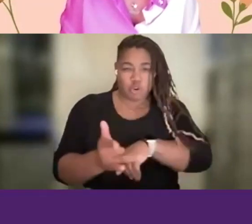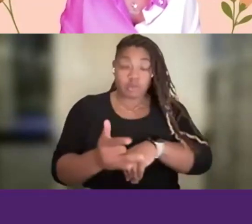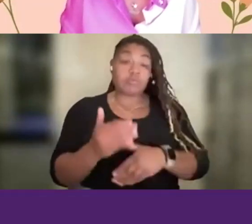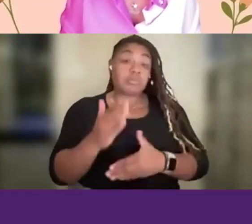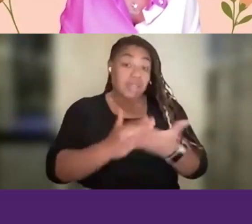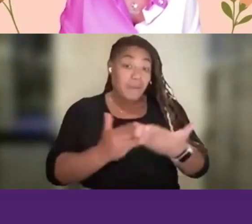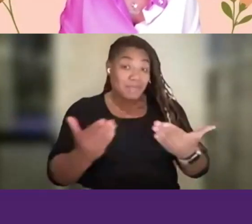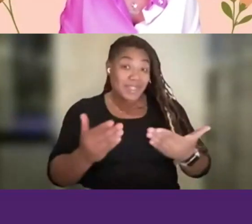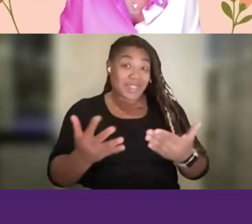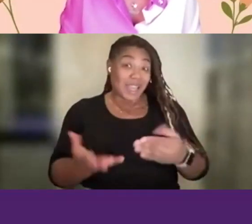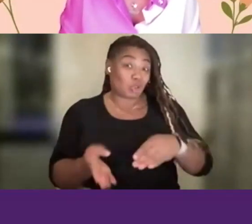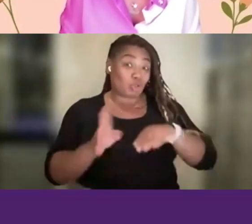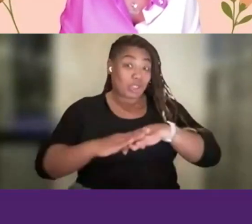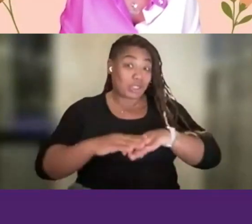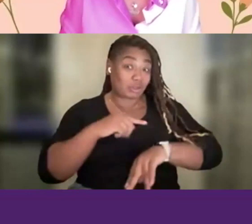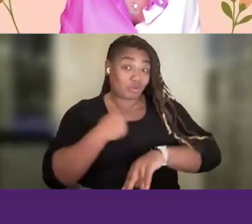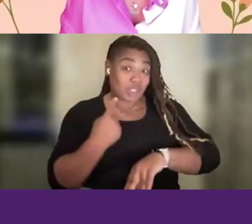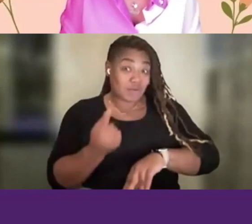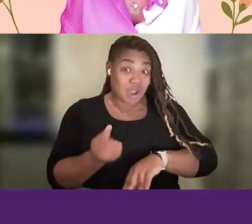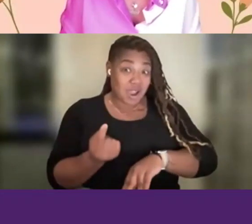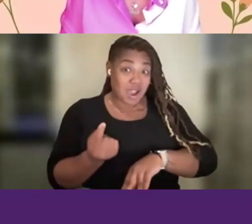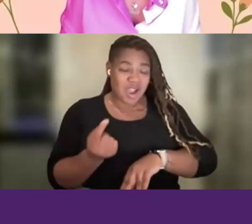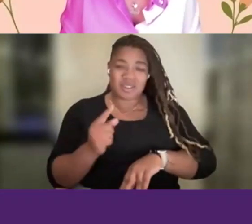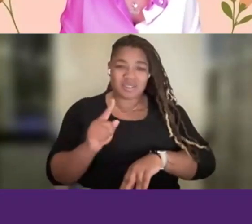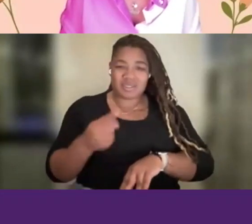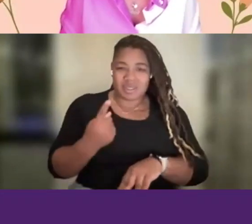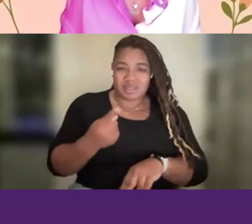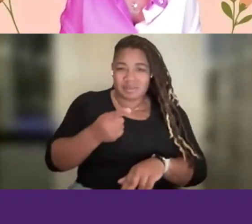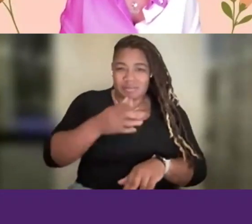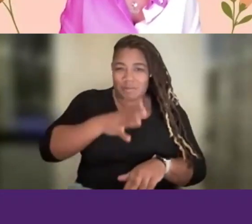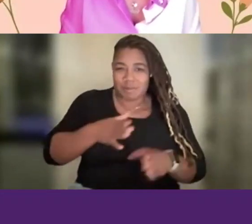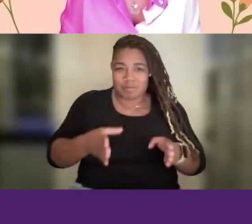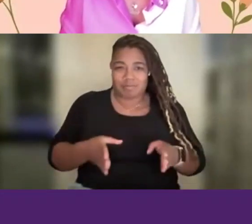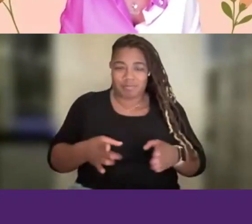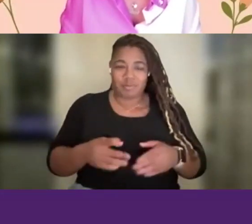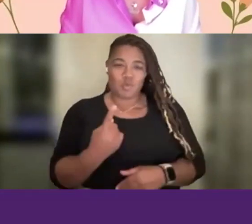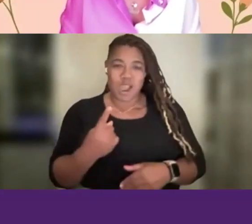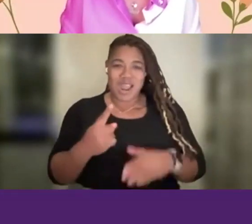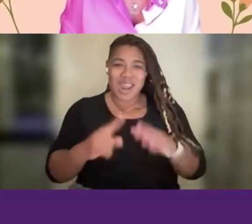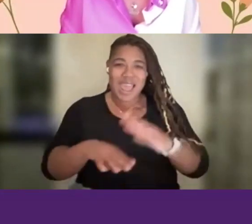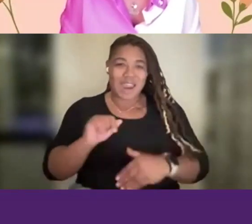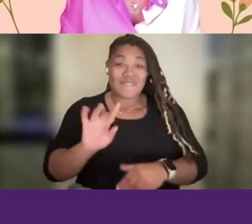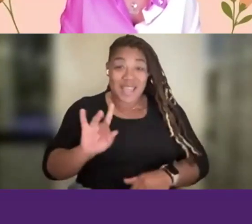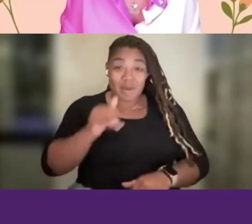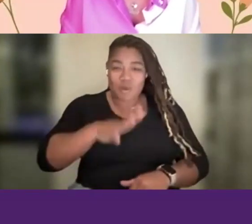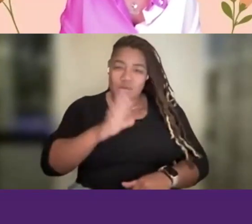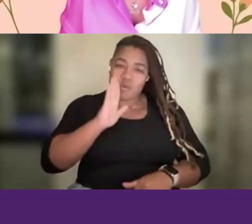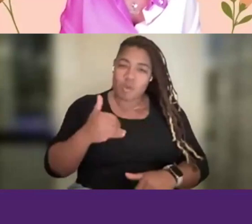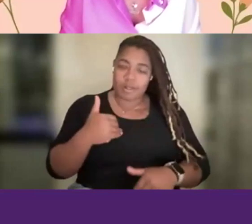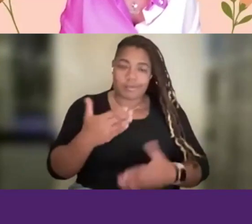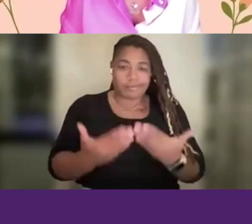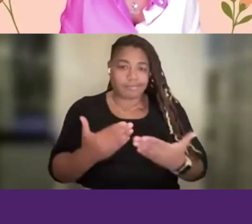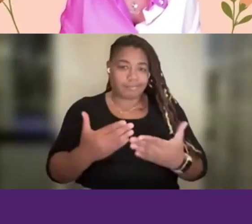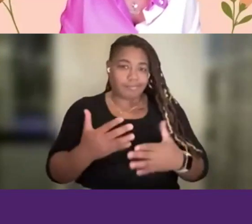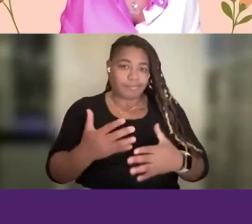risk of breast cancer, first is just being a woman. 1 in 8 women actually will end up having breast cancer at some point